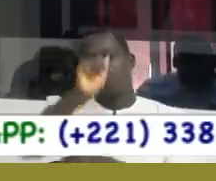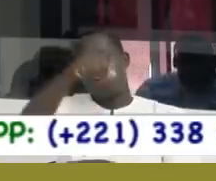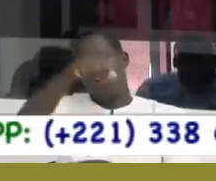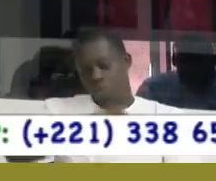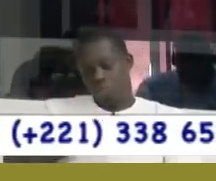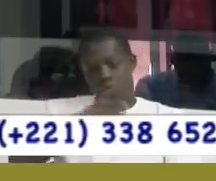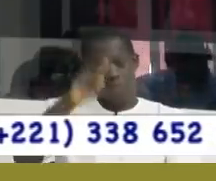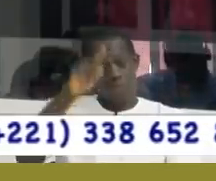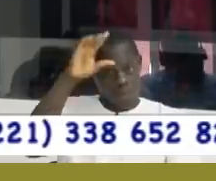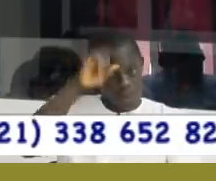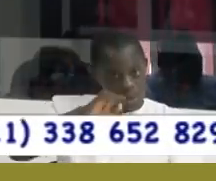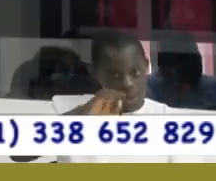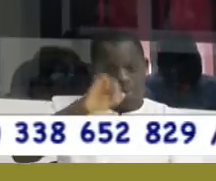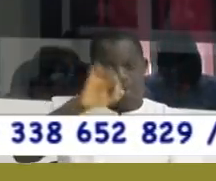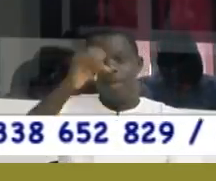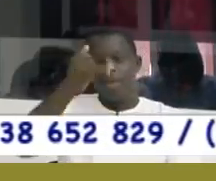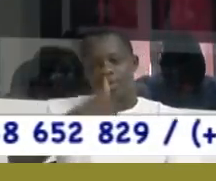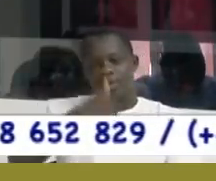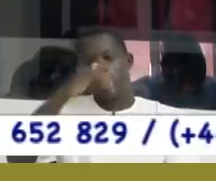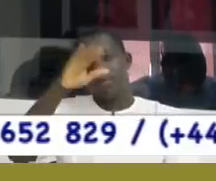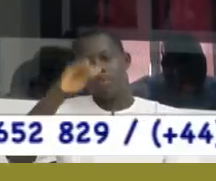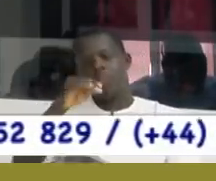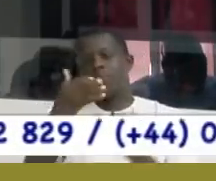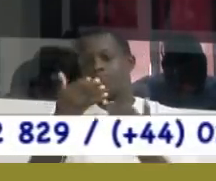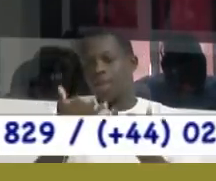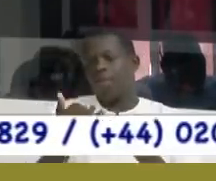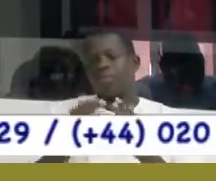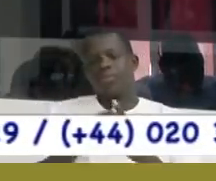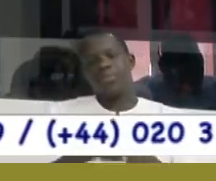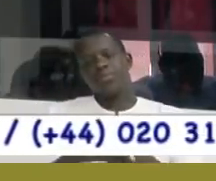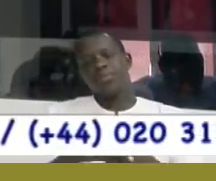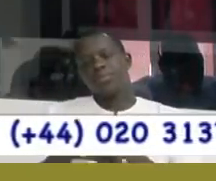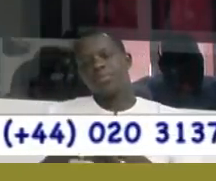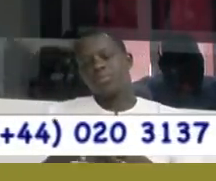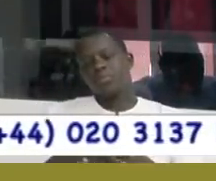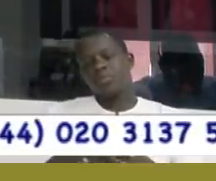do. And in fact,